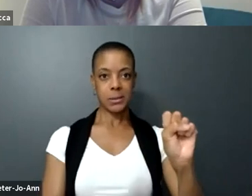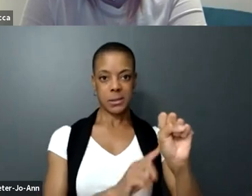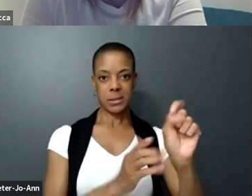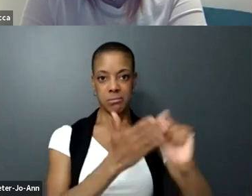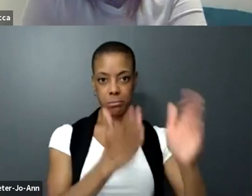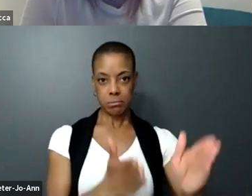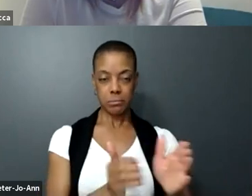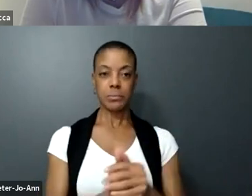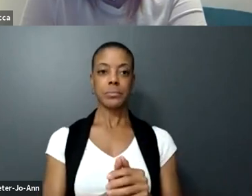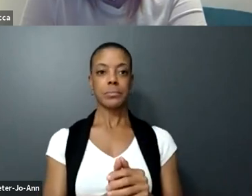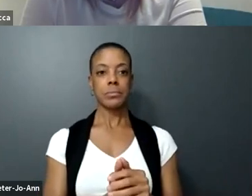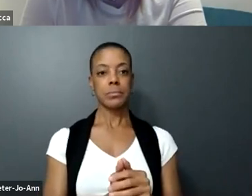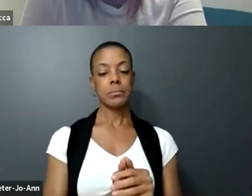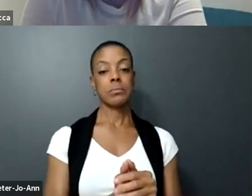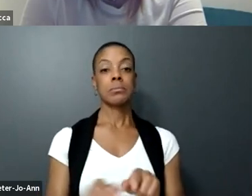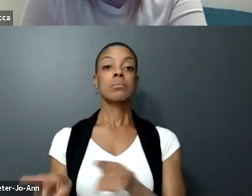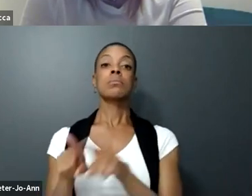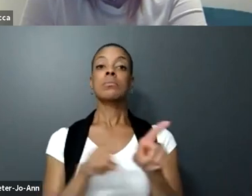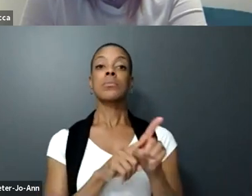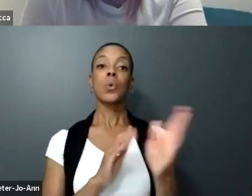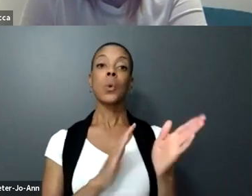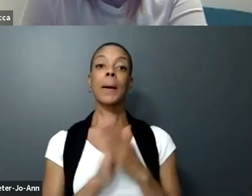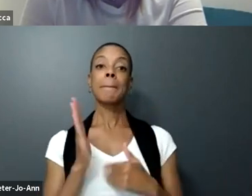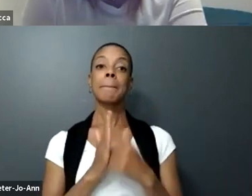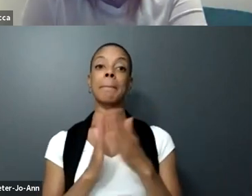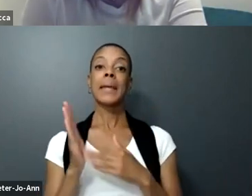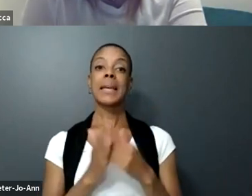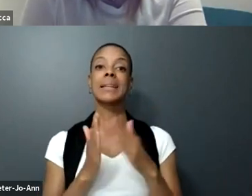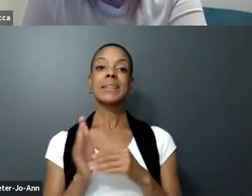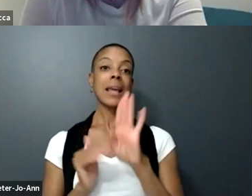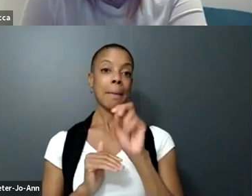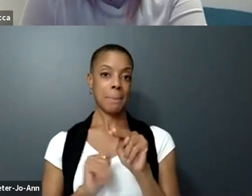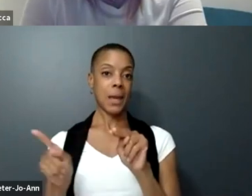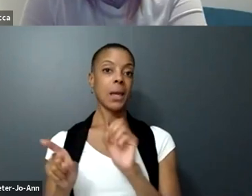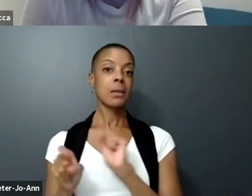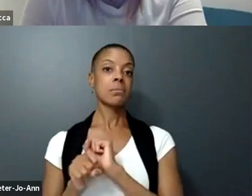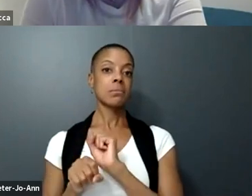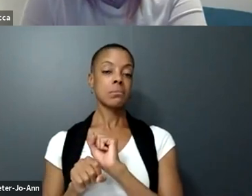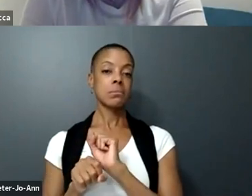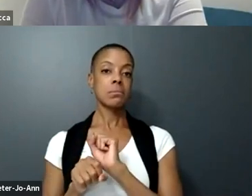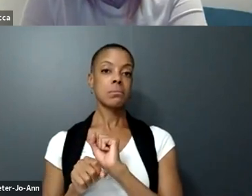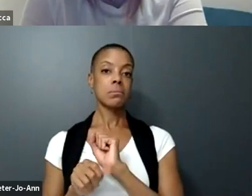And also a woodland painting was commissioned by Ben about the story. And